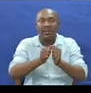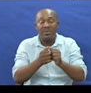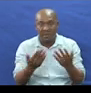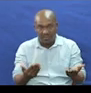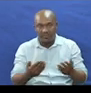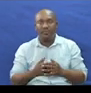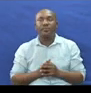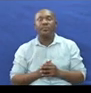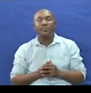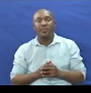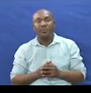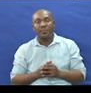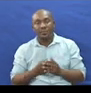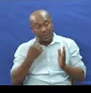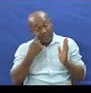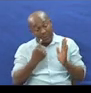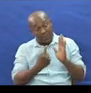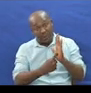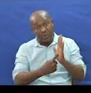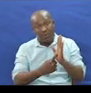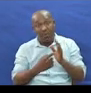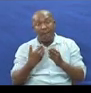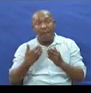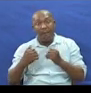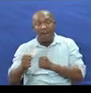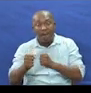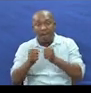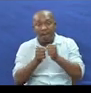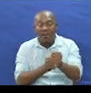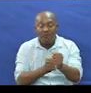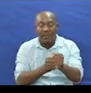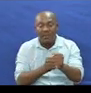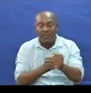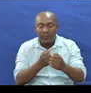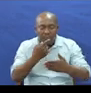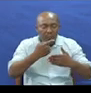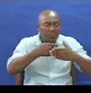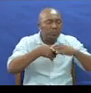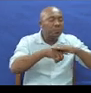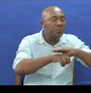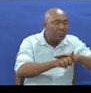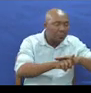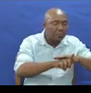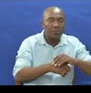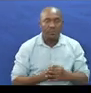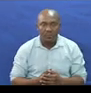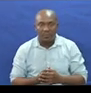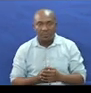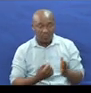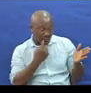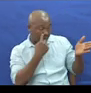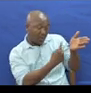It shows movement to inside of something. Look at